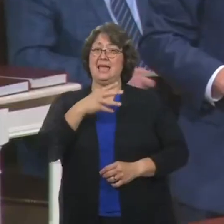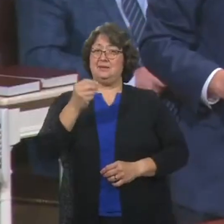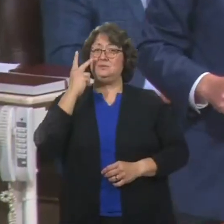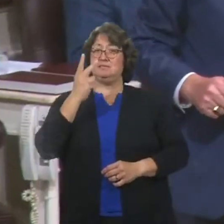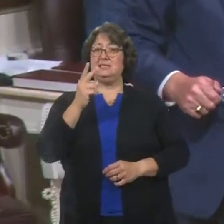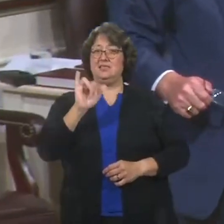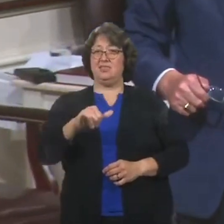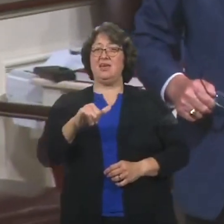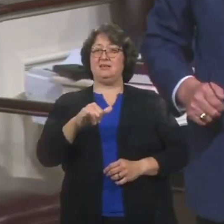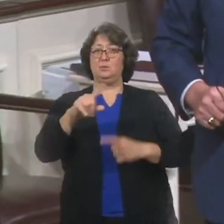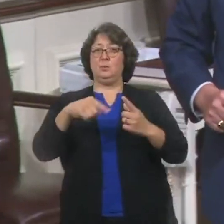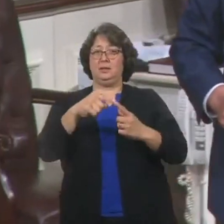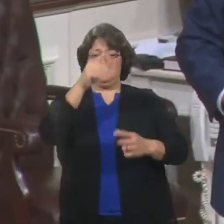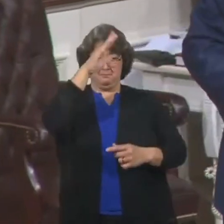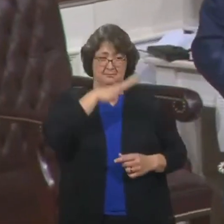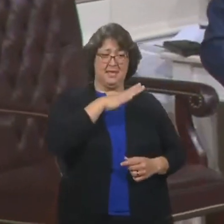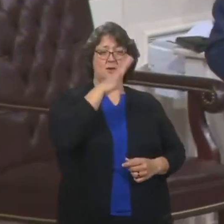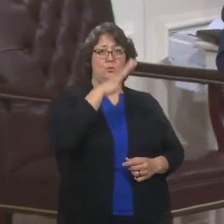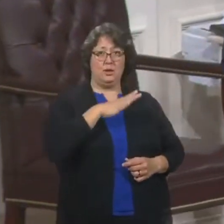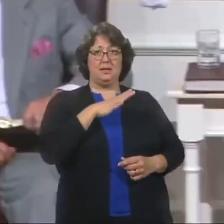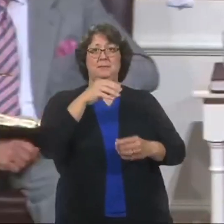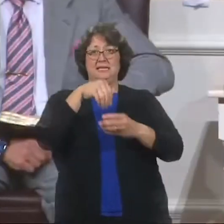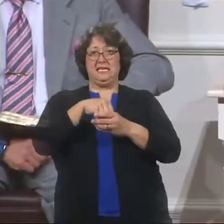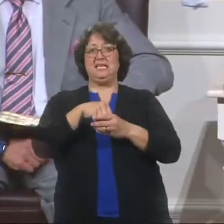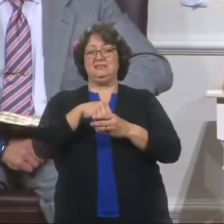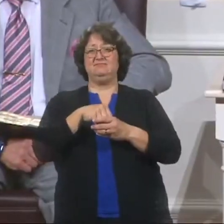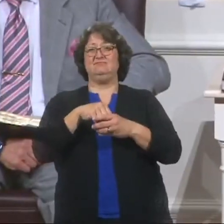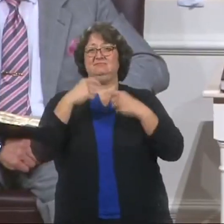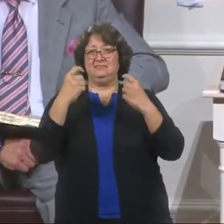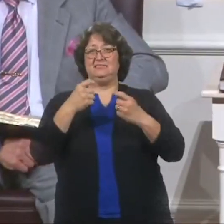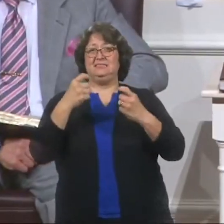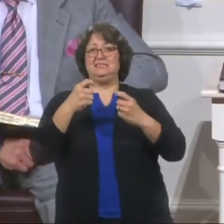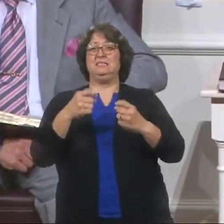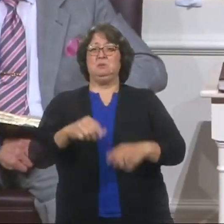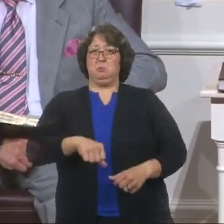parallel when men and women fall into immorality. There is pride.